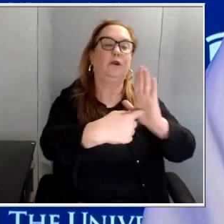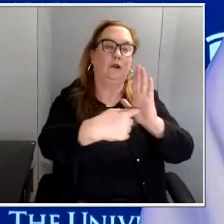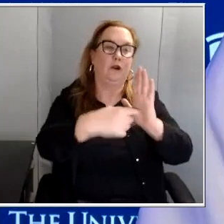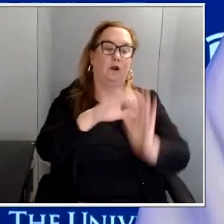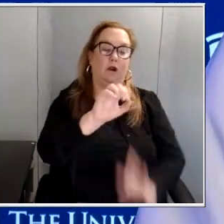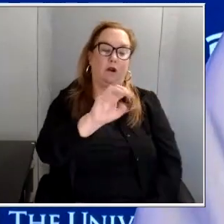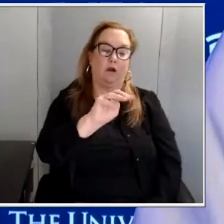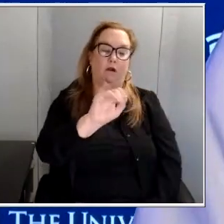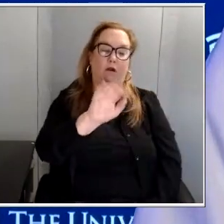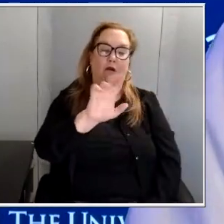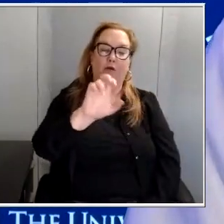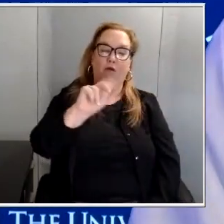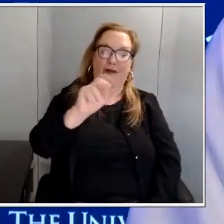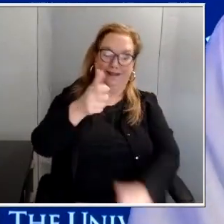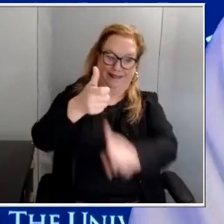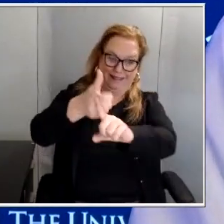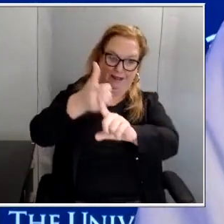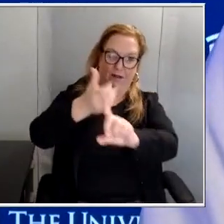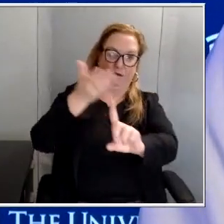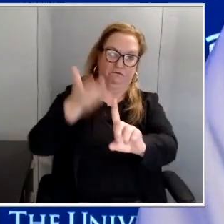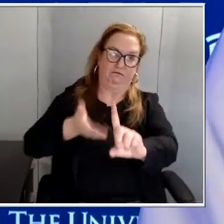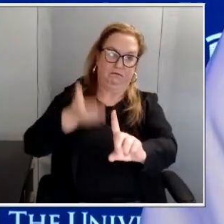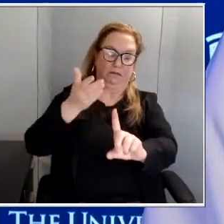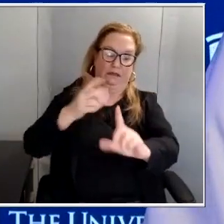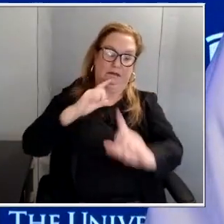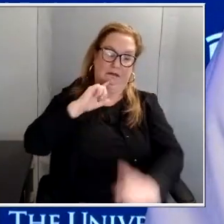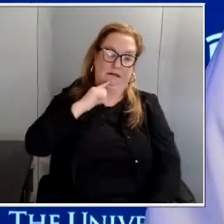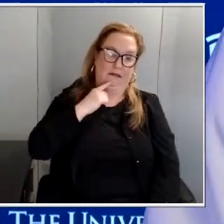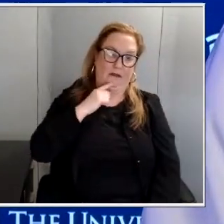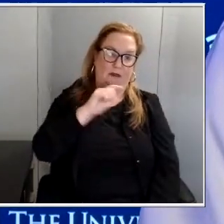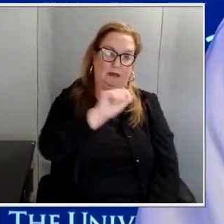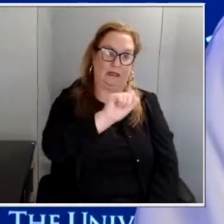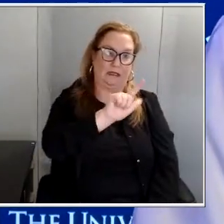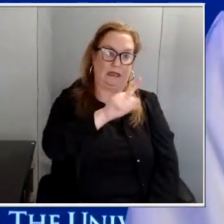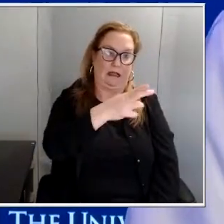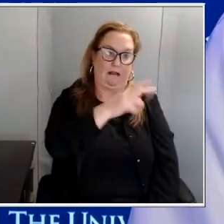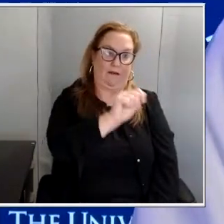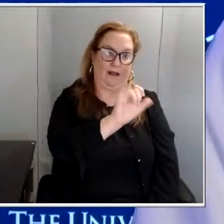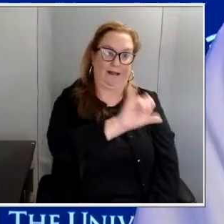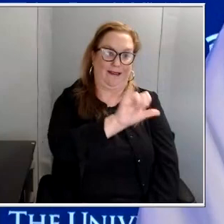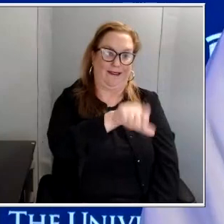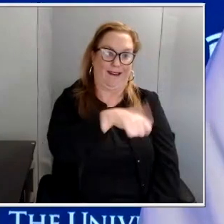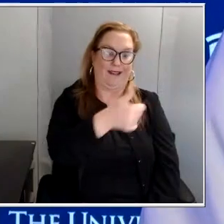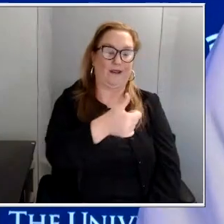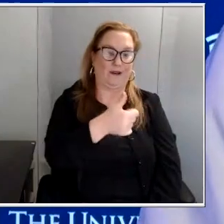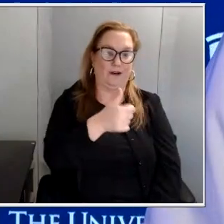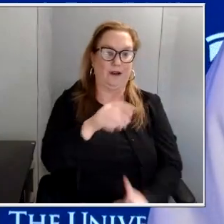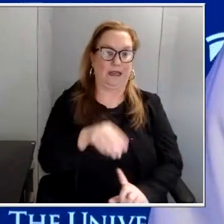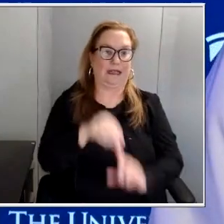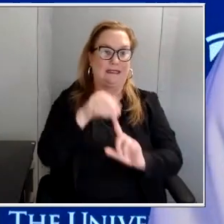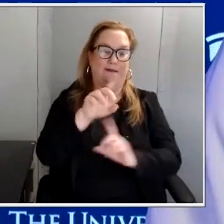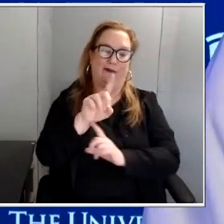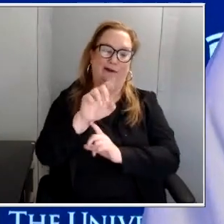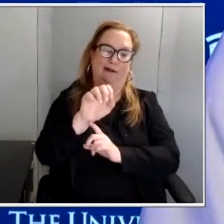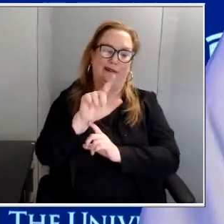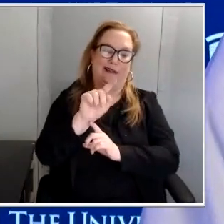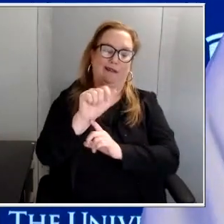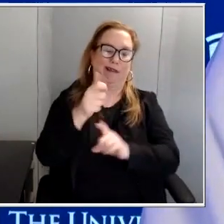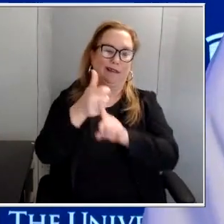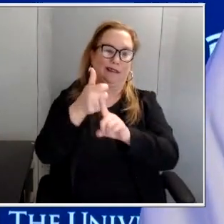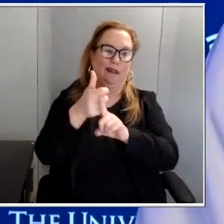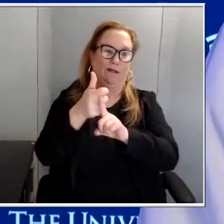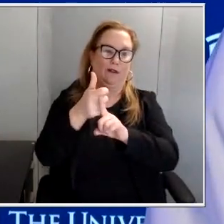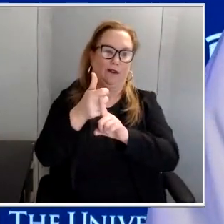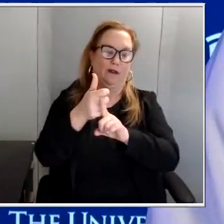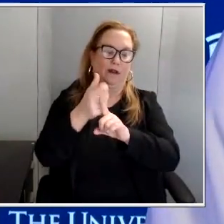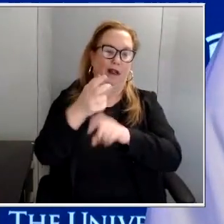Omicron is about as severe as Alpha and the other variants were, except for Delta, which was shown to be have a